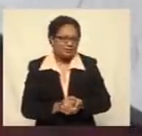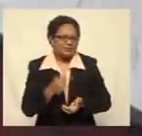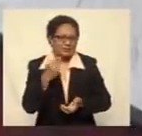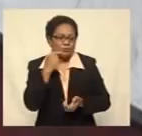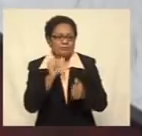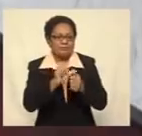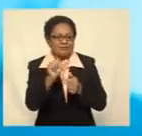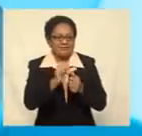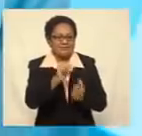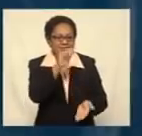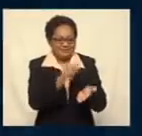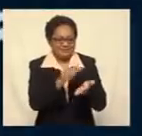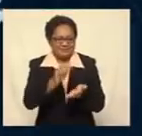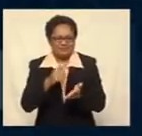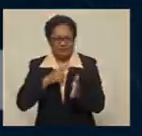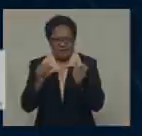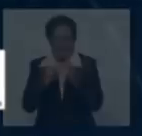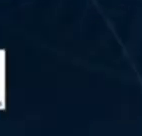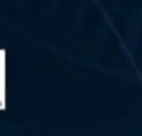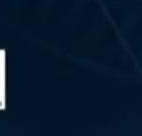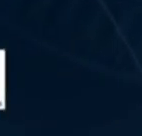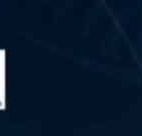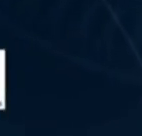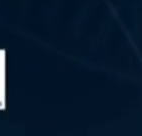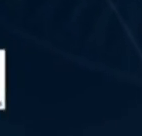in these hard times.